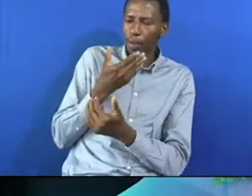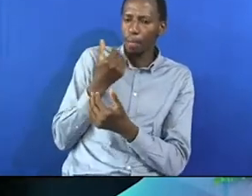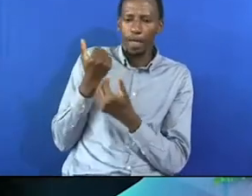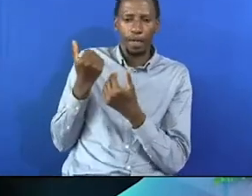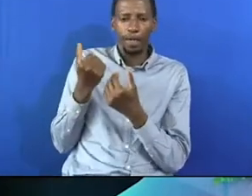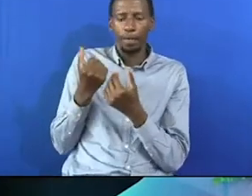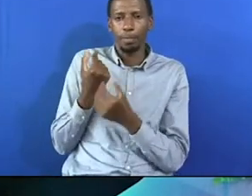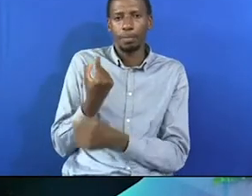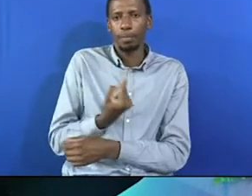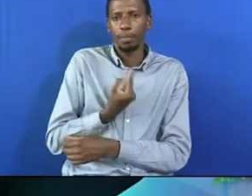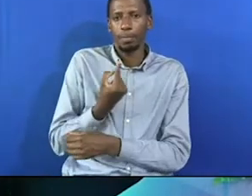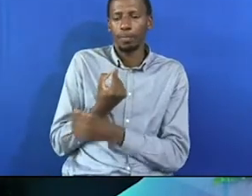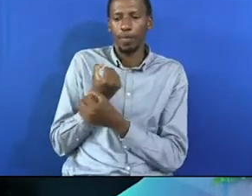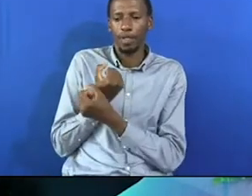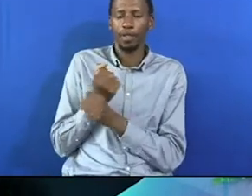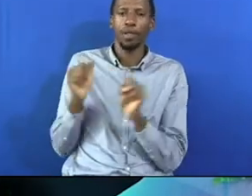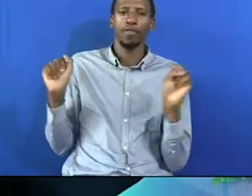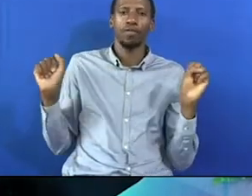single.